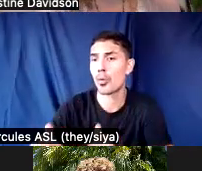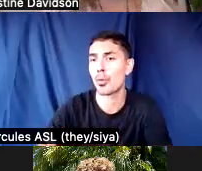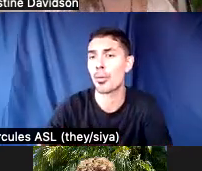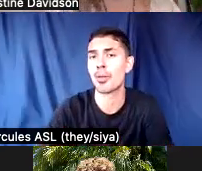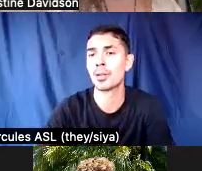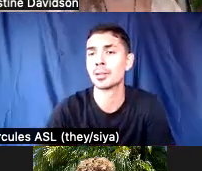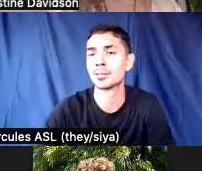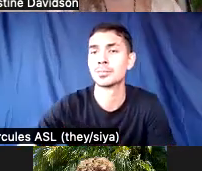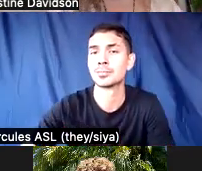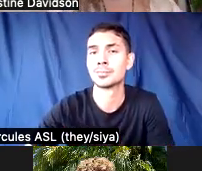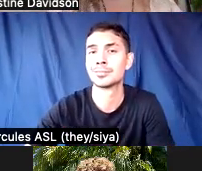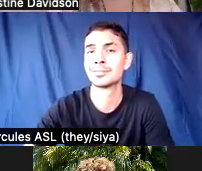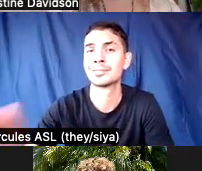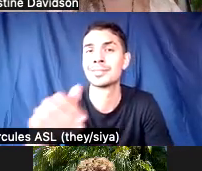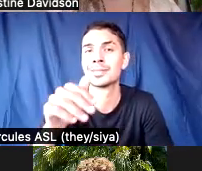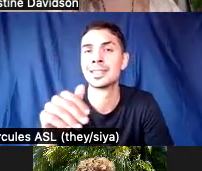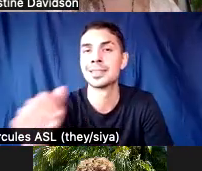listed.